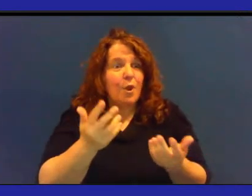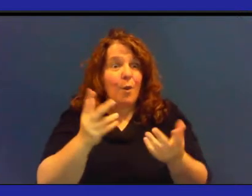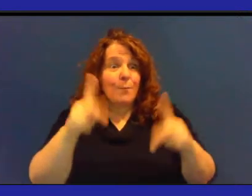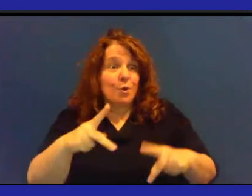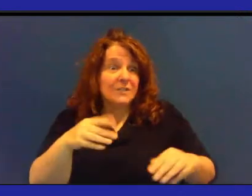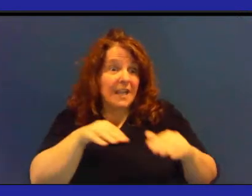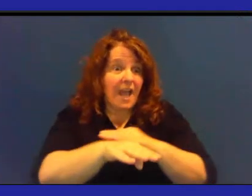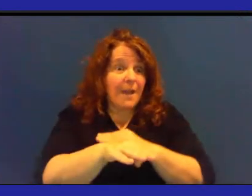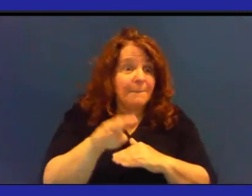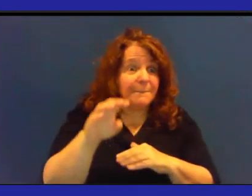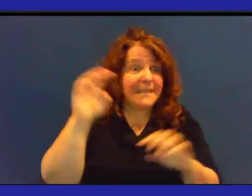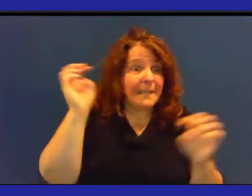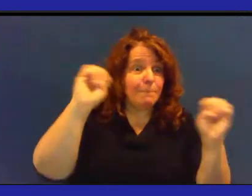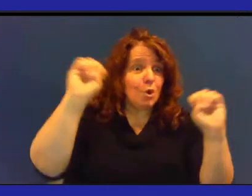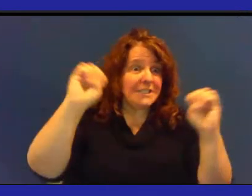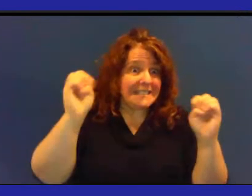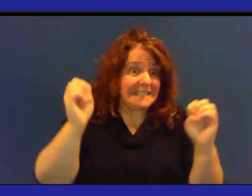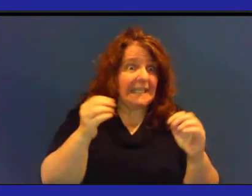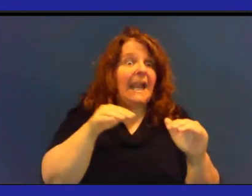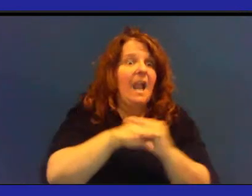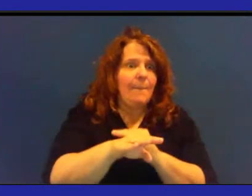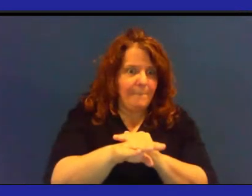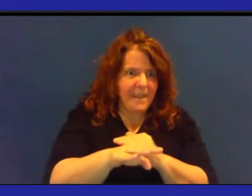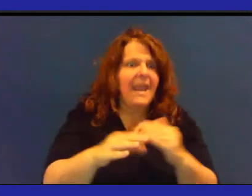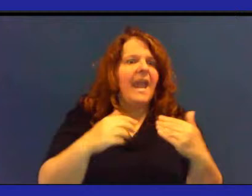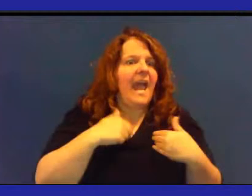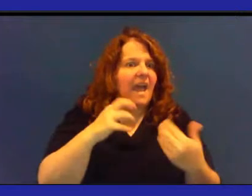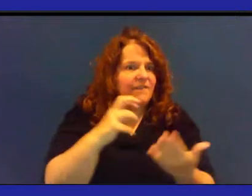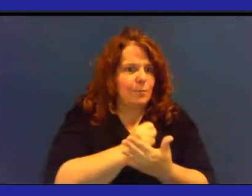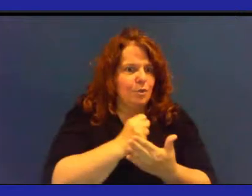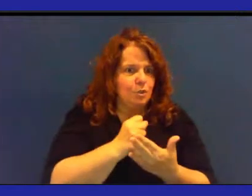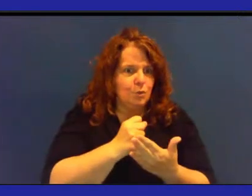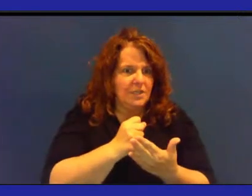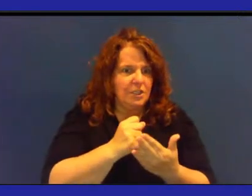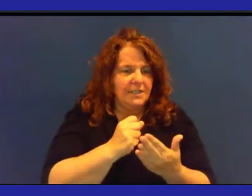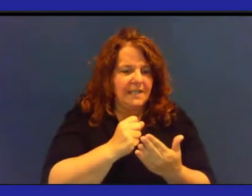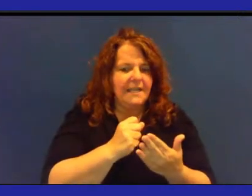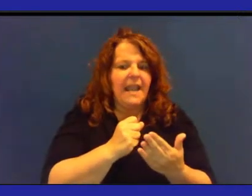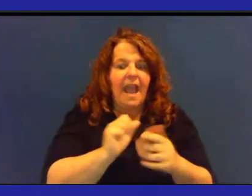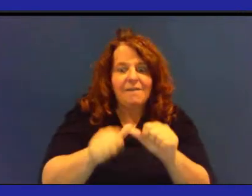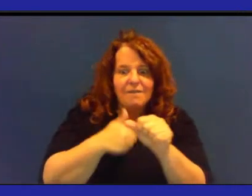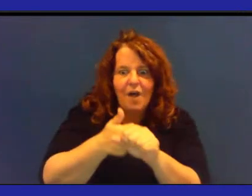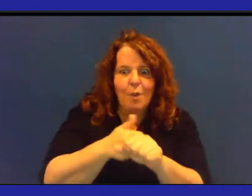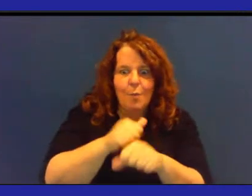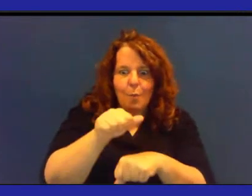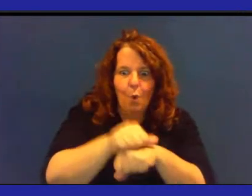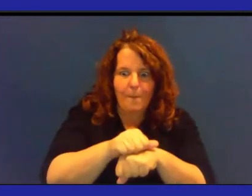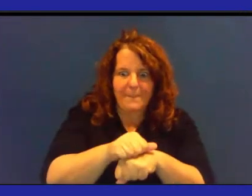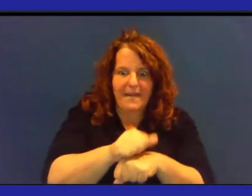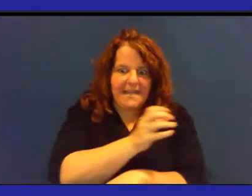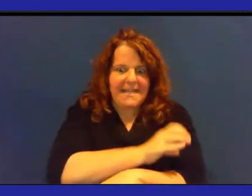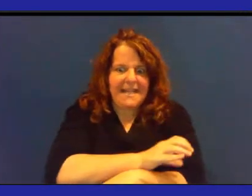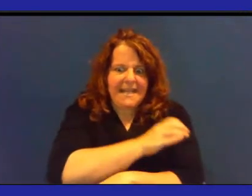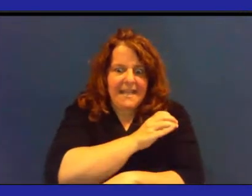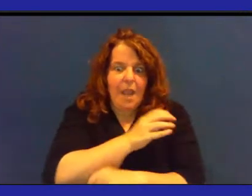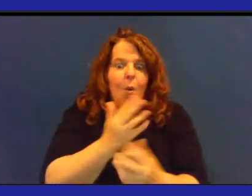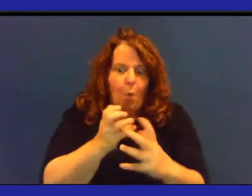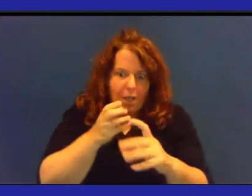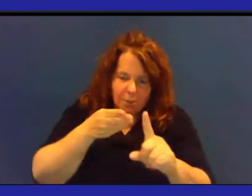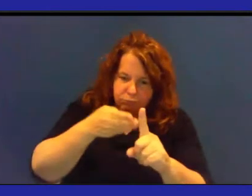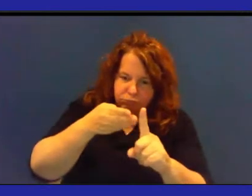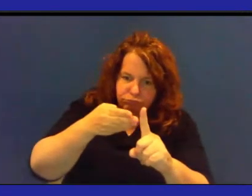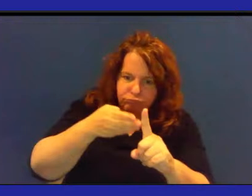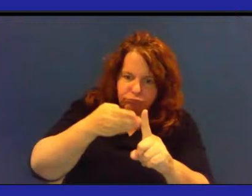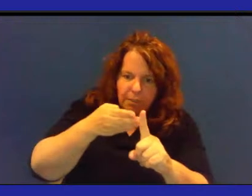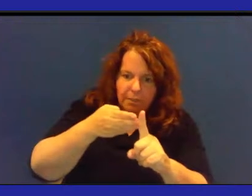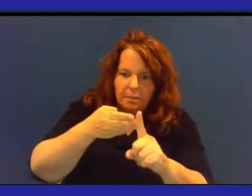in an emergency, have the opportunity to capture them, have a follow-up appointment at one of your clinics, or want to come to that clinic, and lose